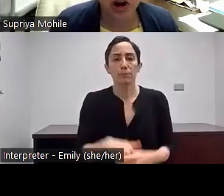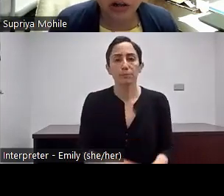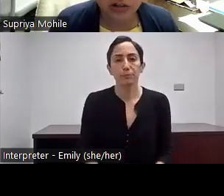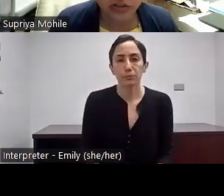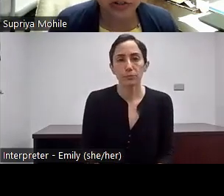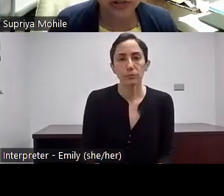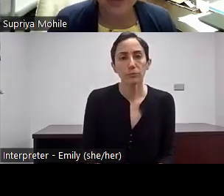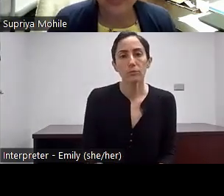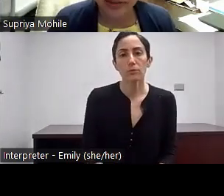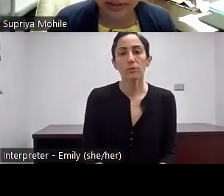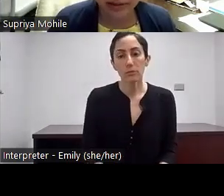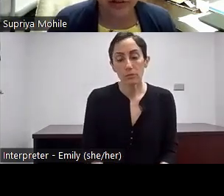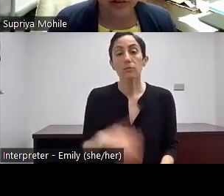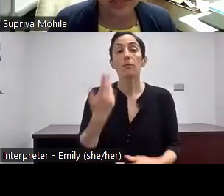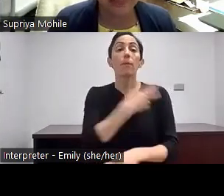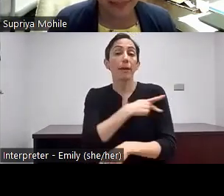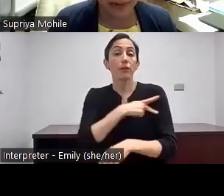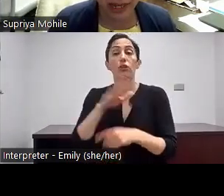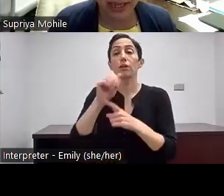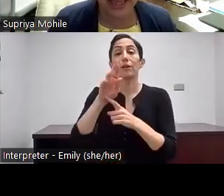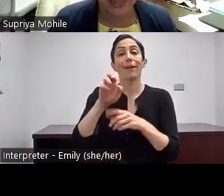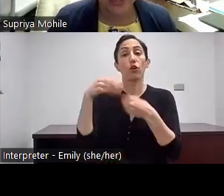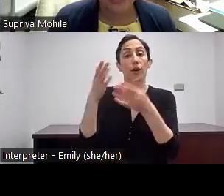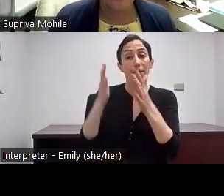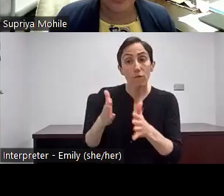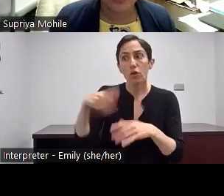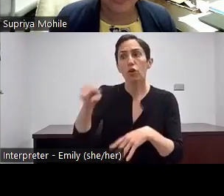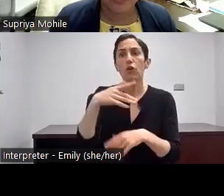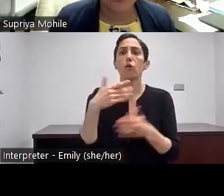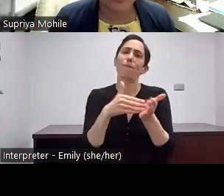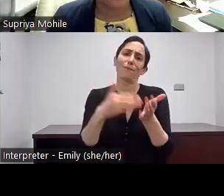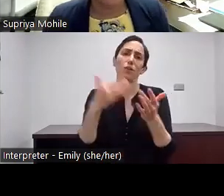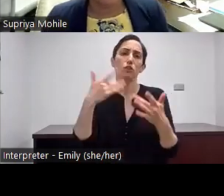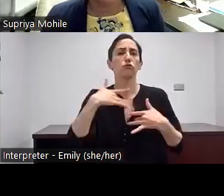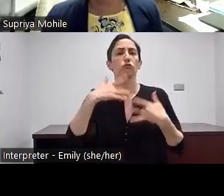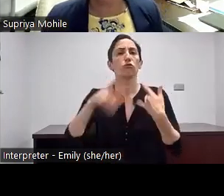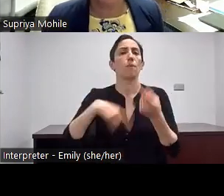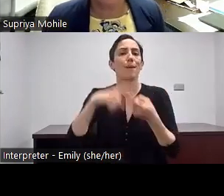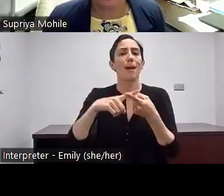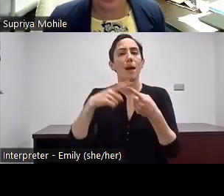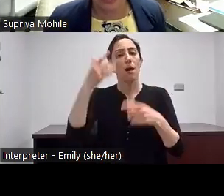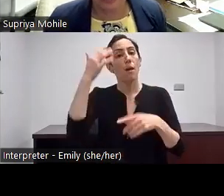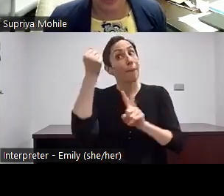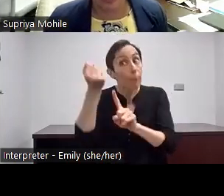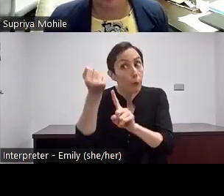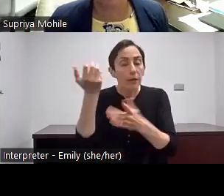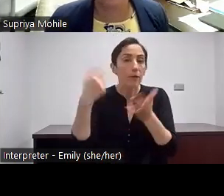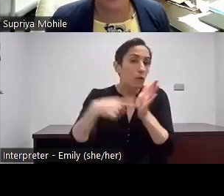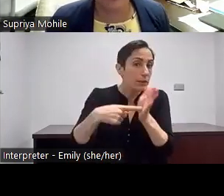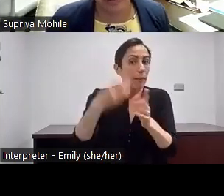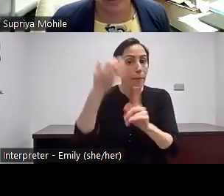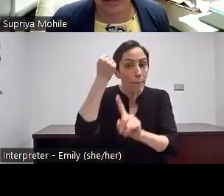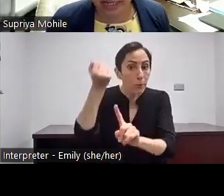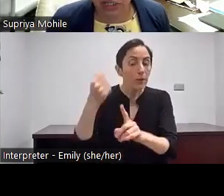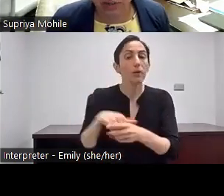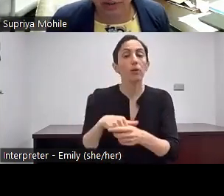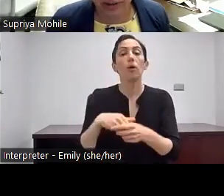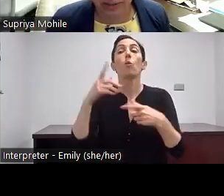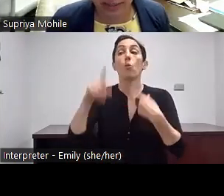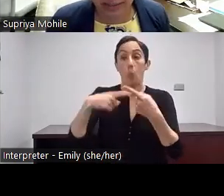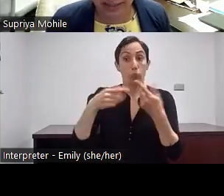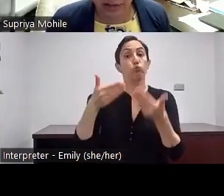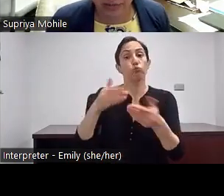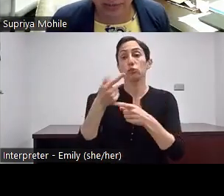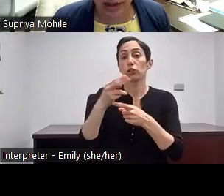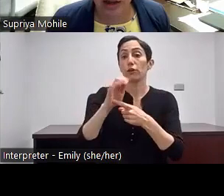caregivers are concerned about things like falls and memory. And when we do a geriatric assessment, it opens up a conversation